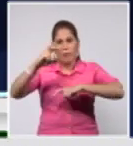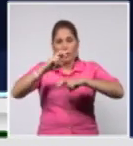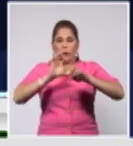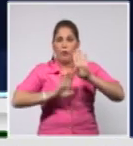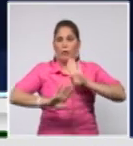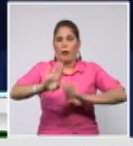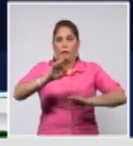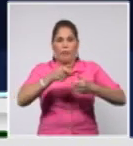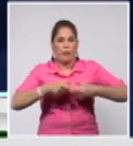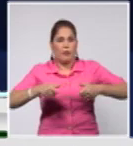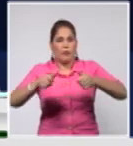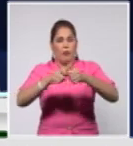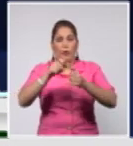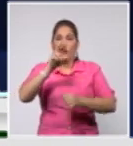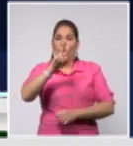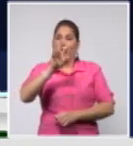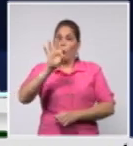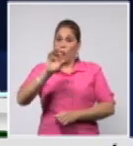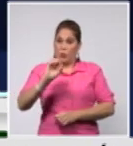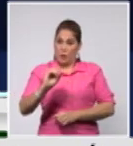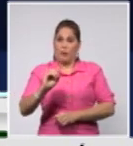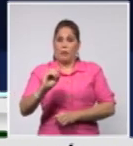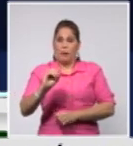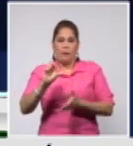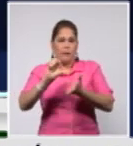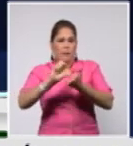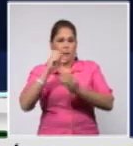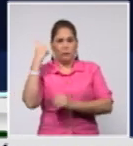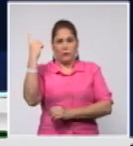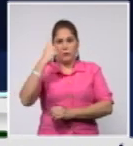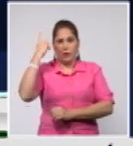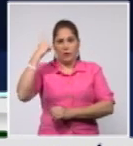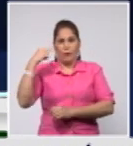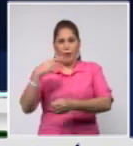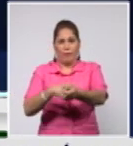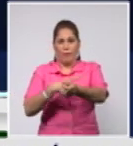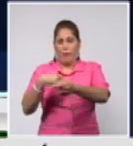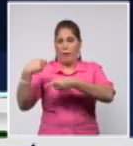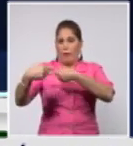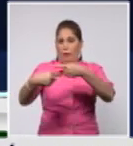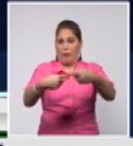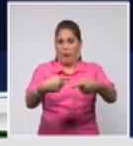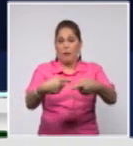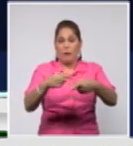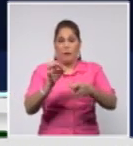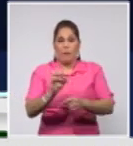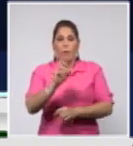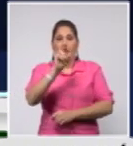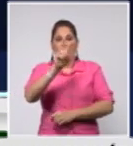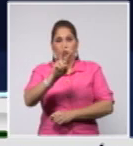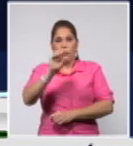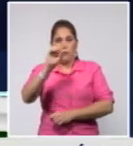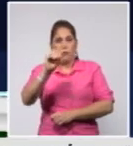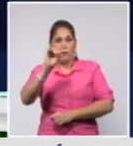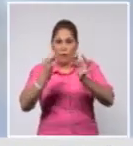280 in the Civil Defense Laboratories, and 206 in the National Center for